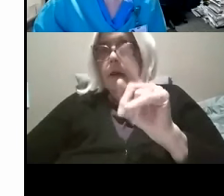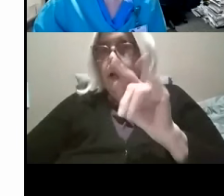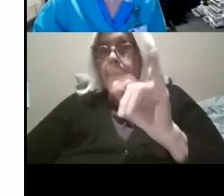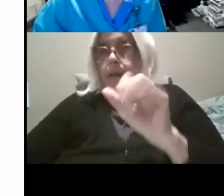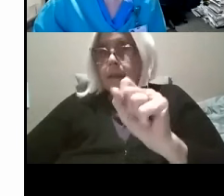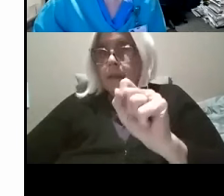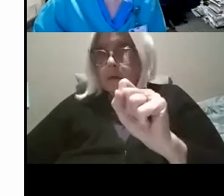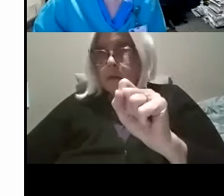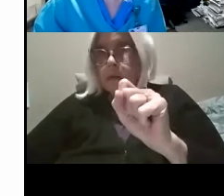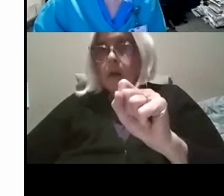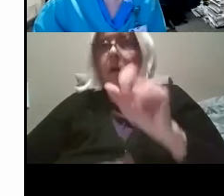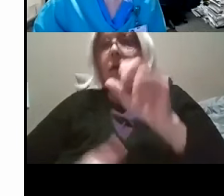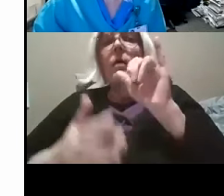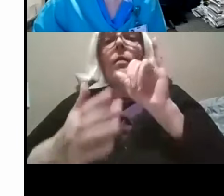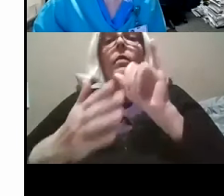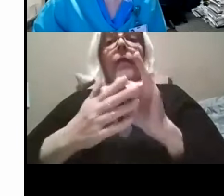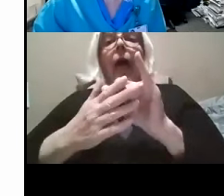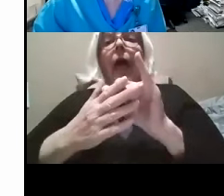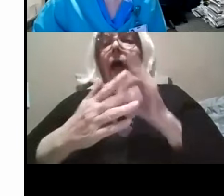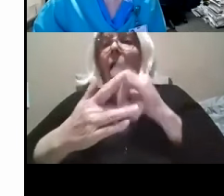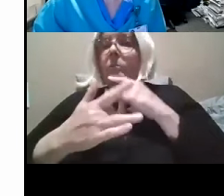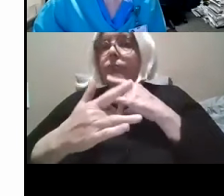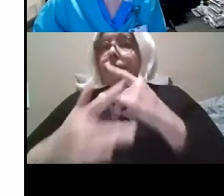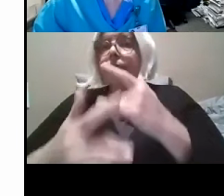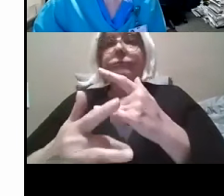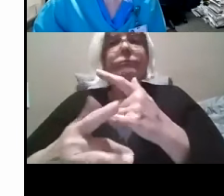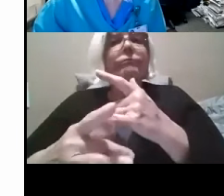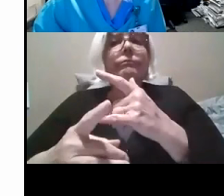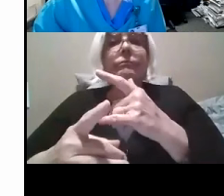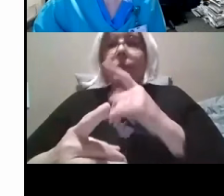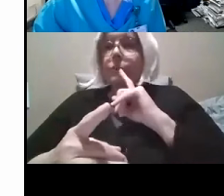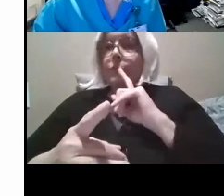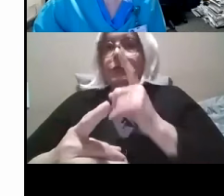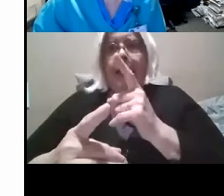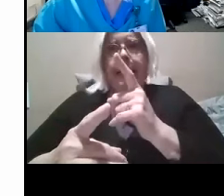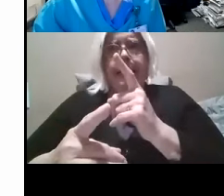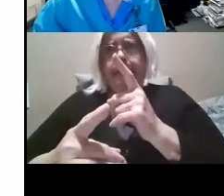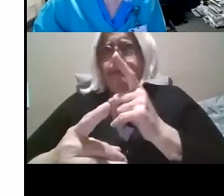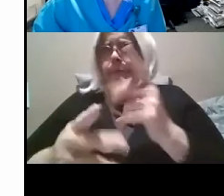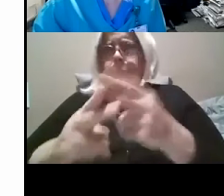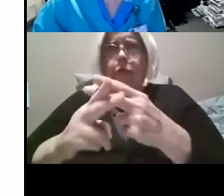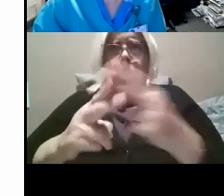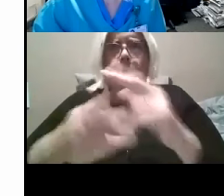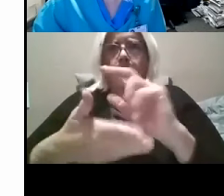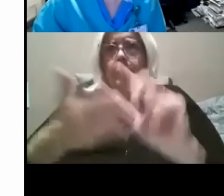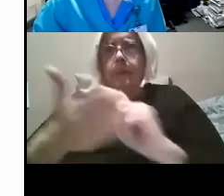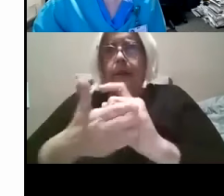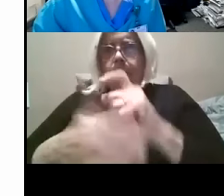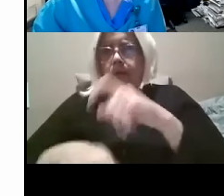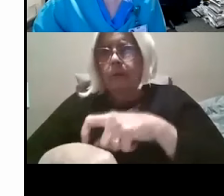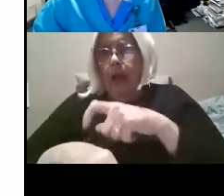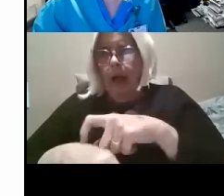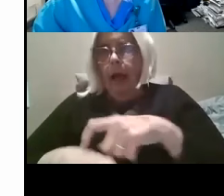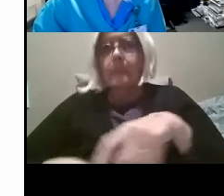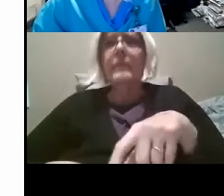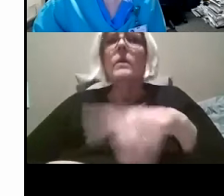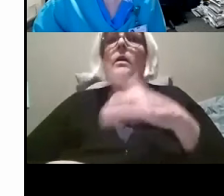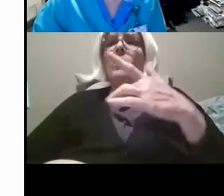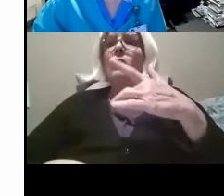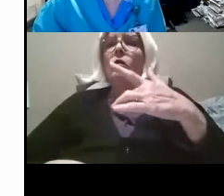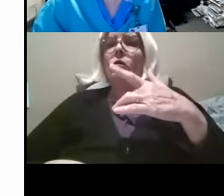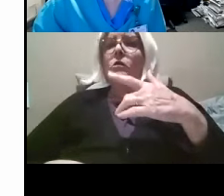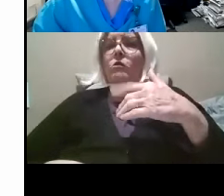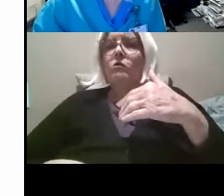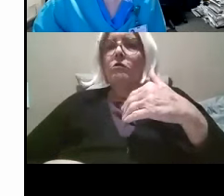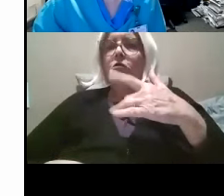not subtle. It's not, you're not going to miss it as a parent. It was chest pain and fever, but